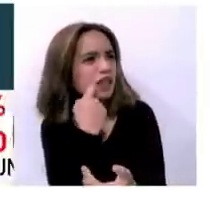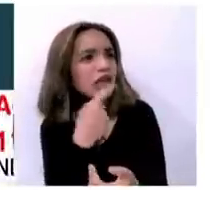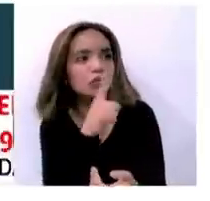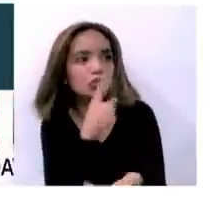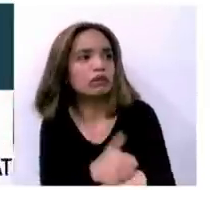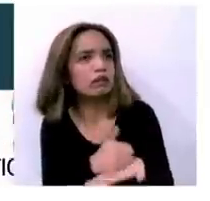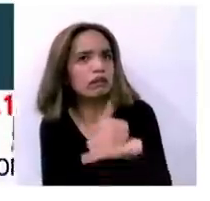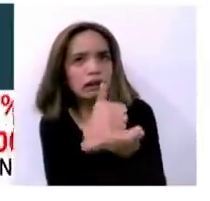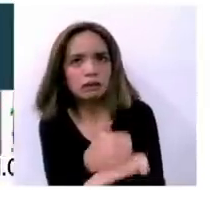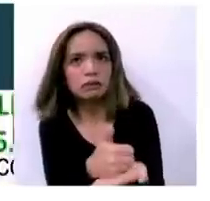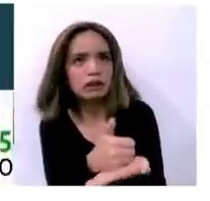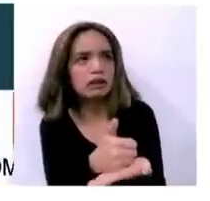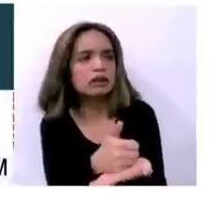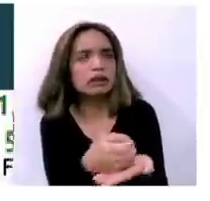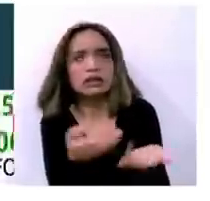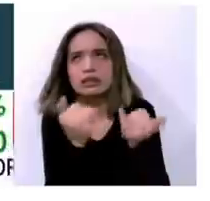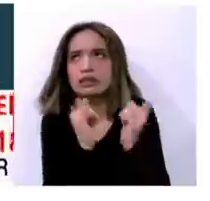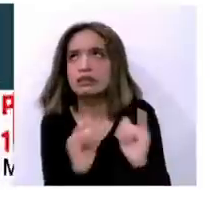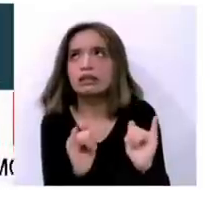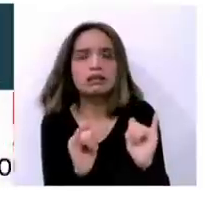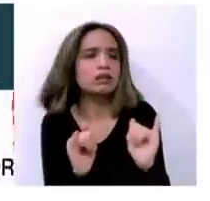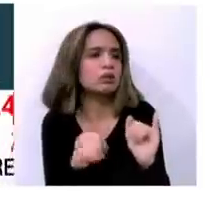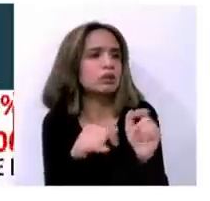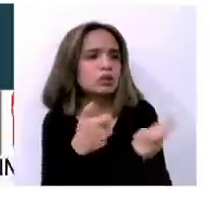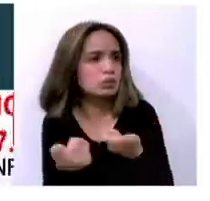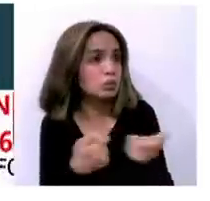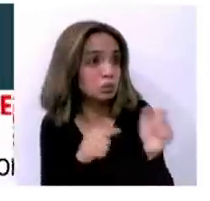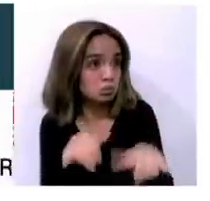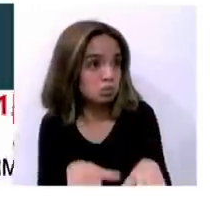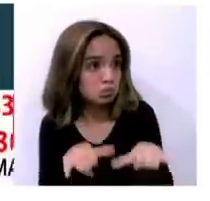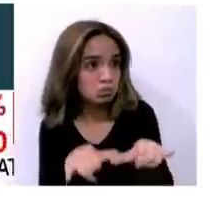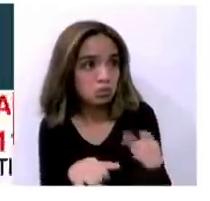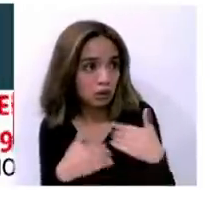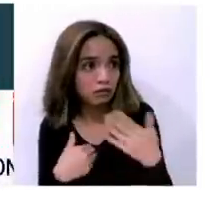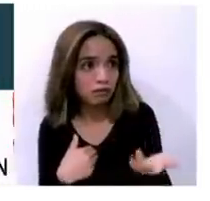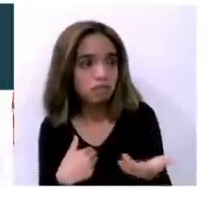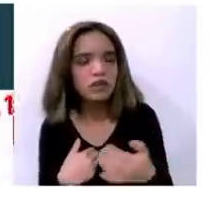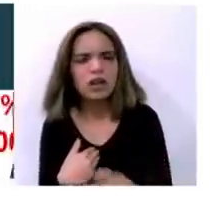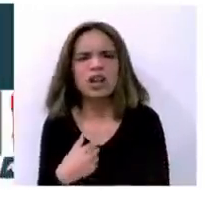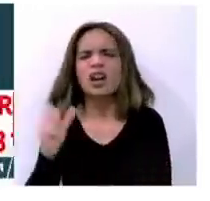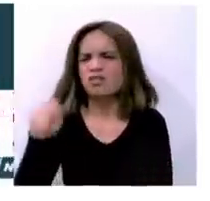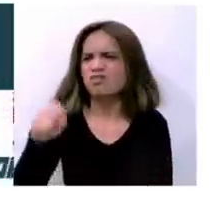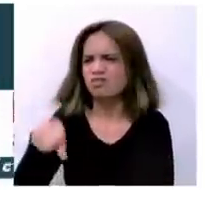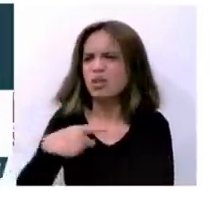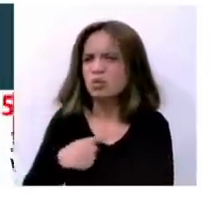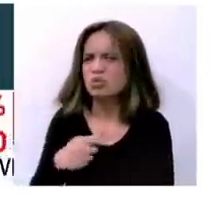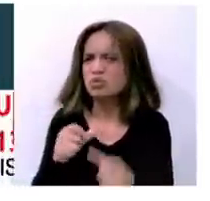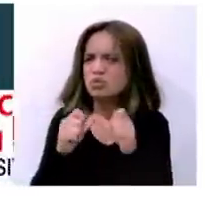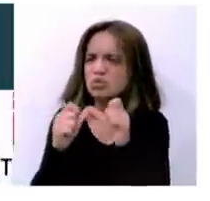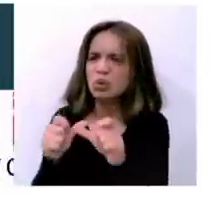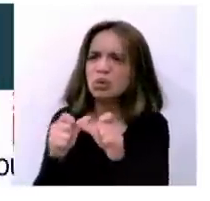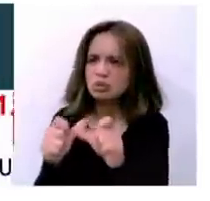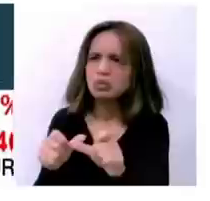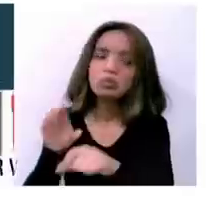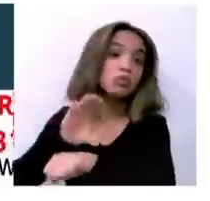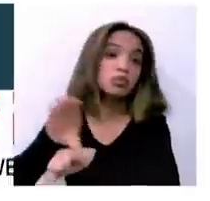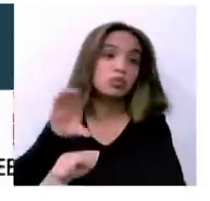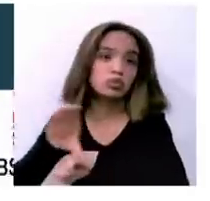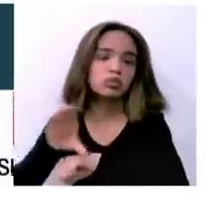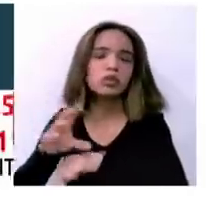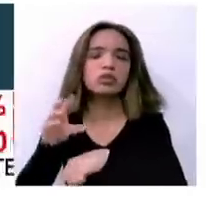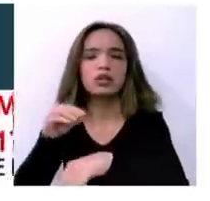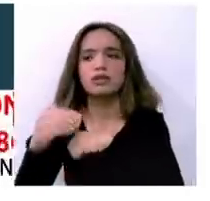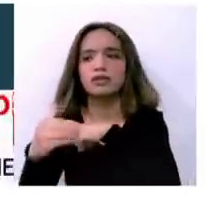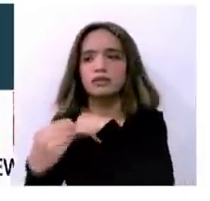you while still in the administration? Yes, I constantly sought his advice, and so